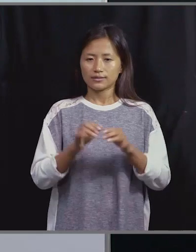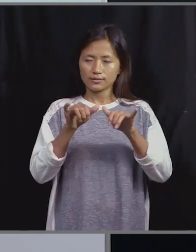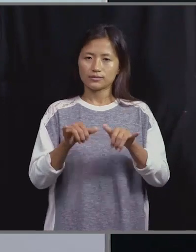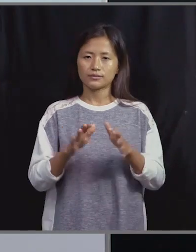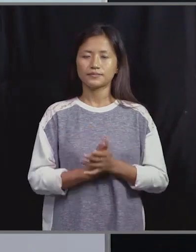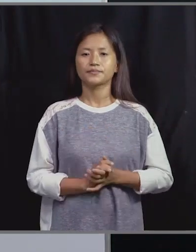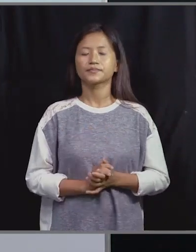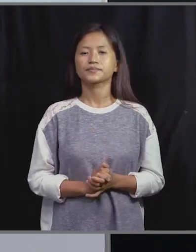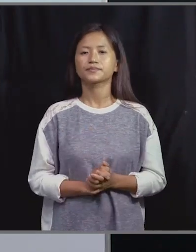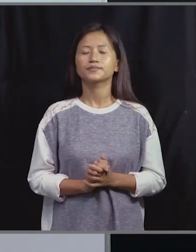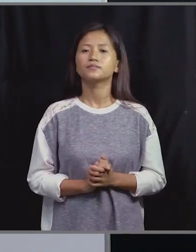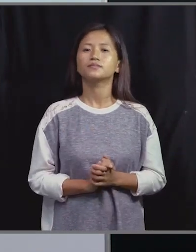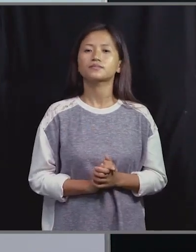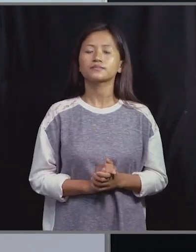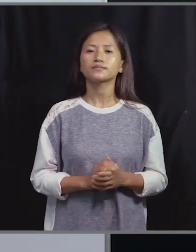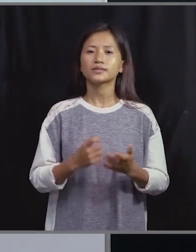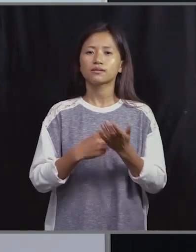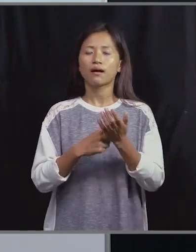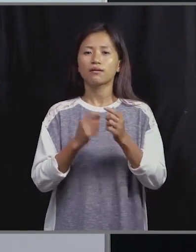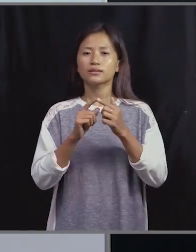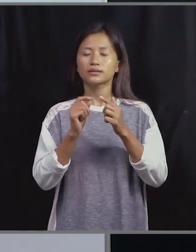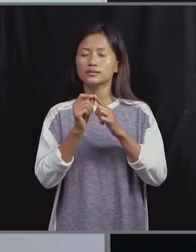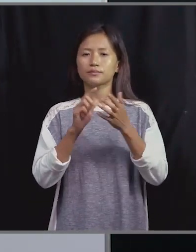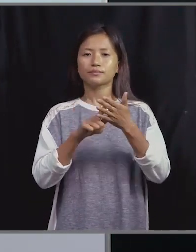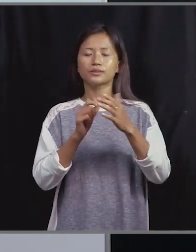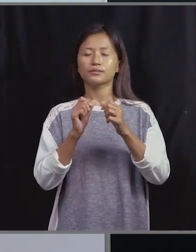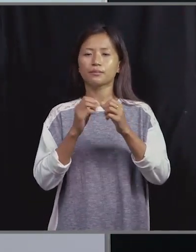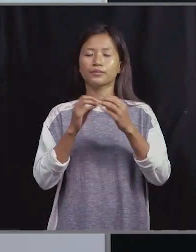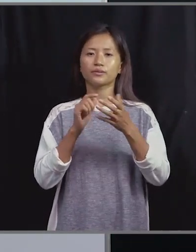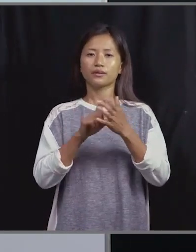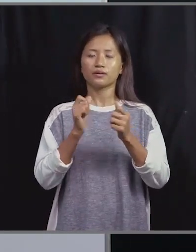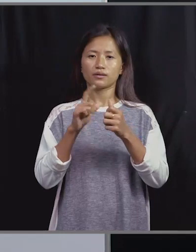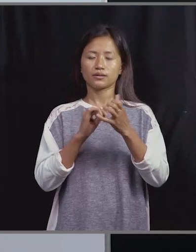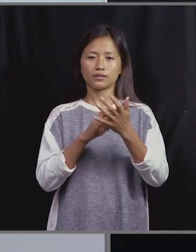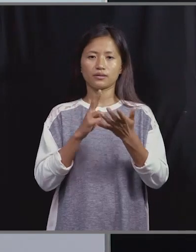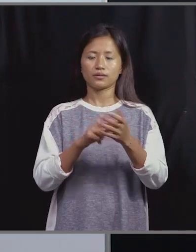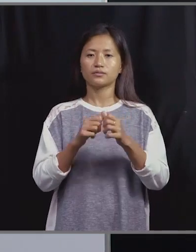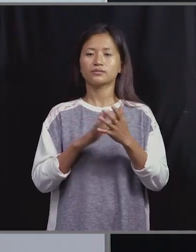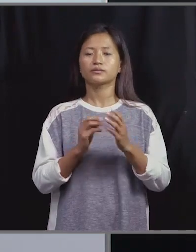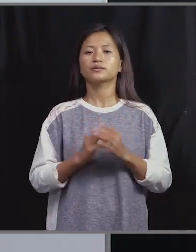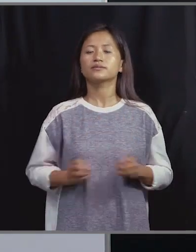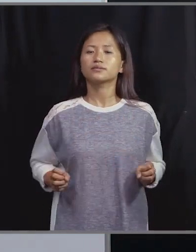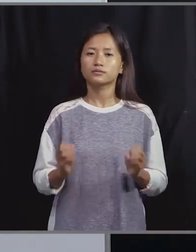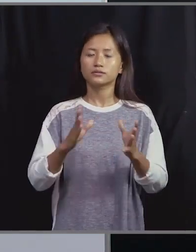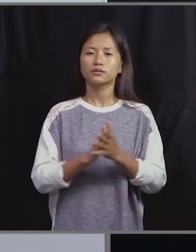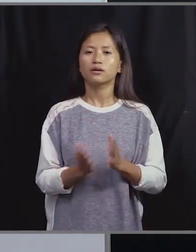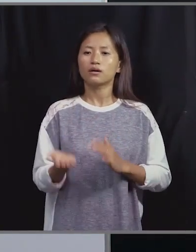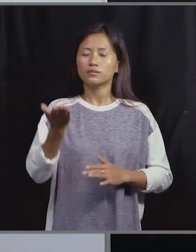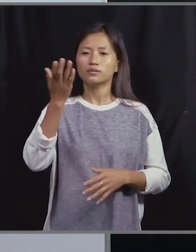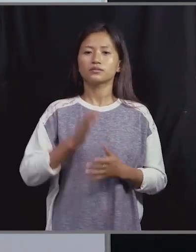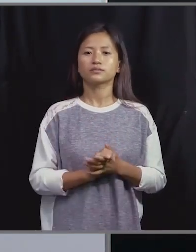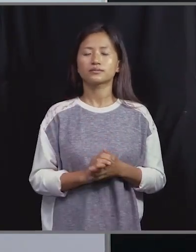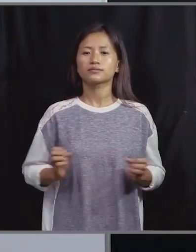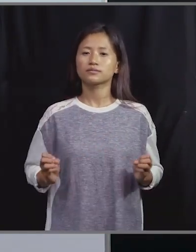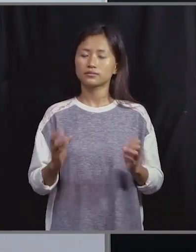there. So when did this rebellion it started? Or when did this armed rebellion or uprising